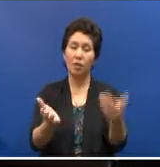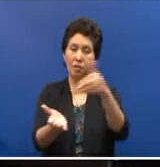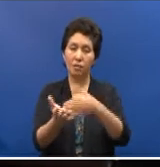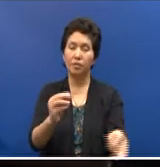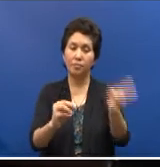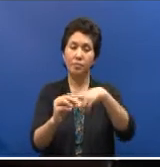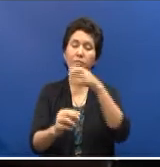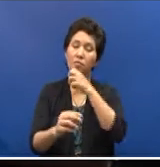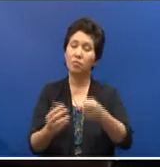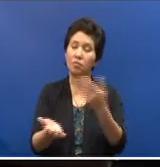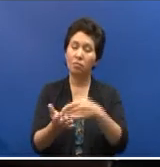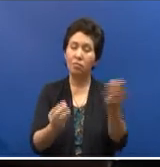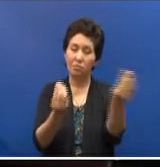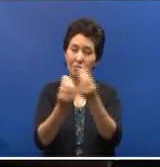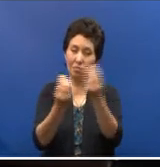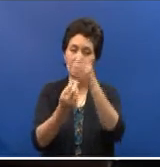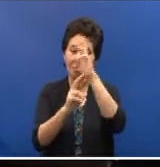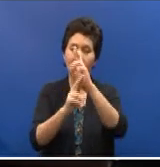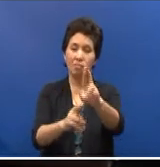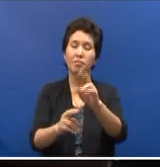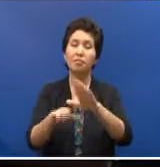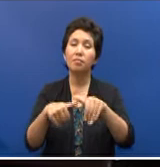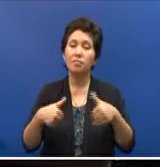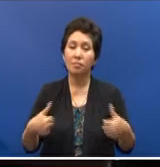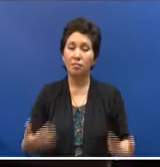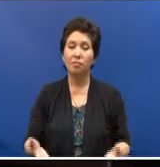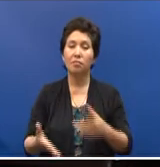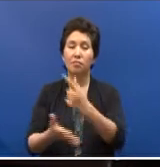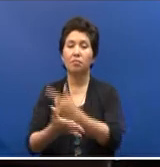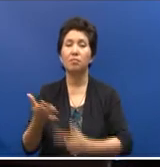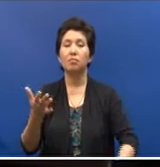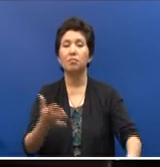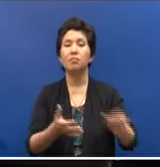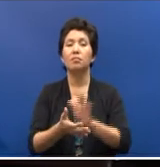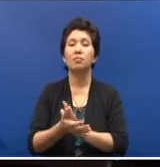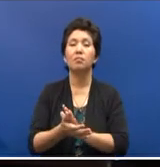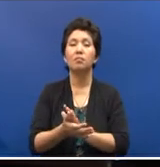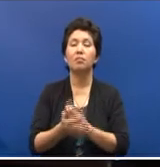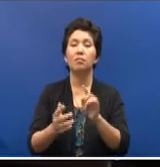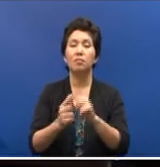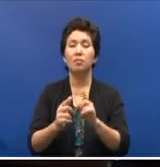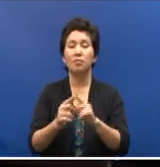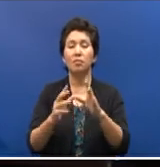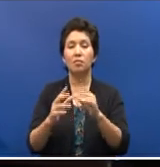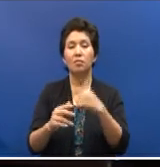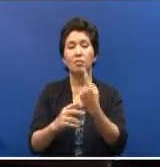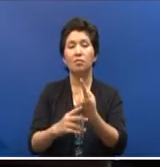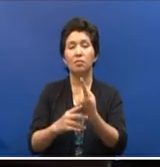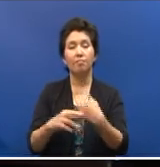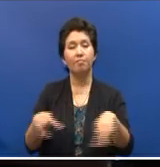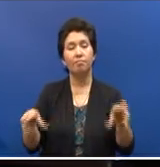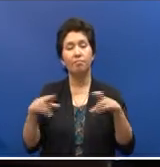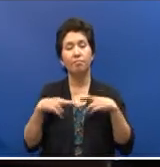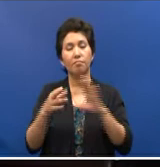commands. Okay, in Western societies, however, one tends to lose status when one retires